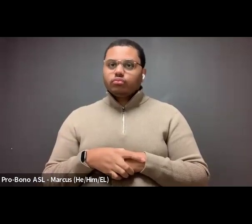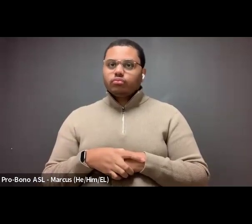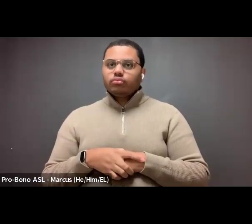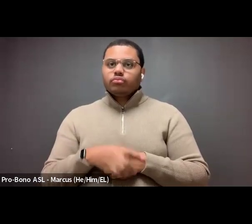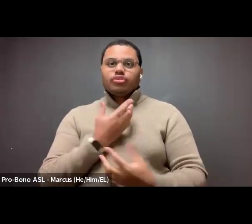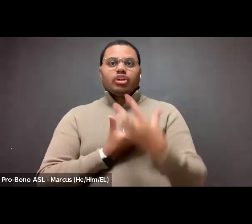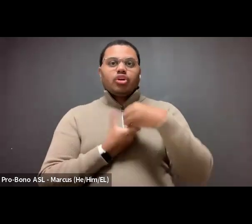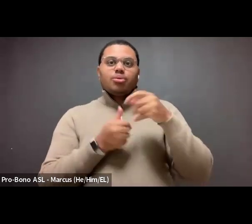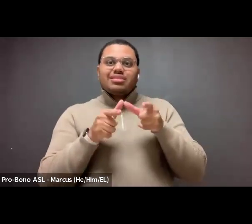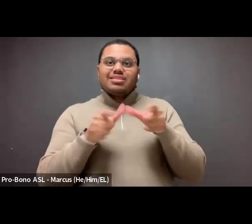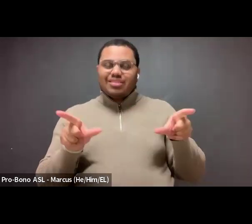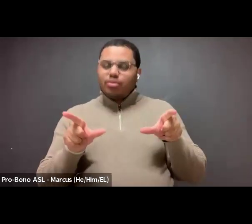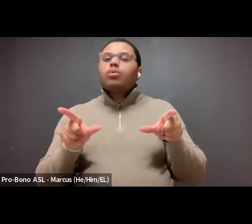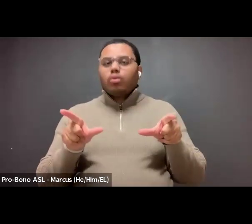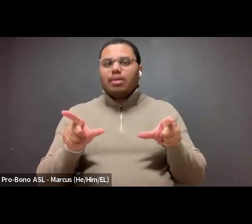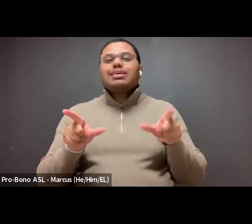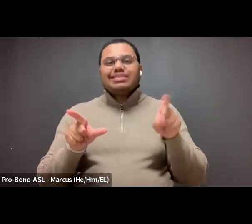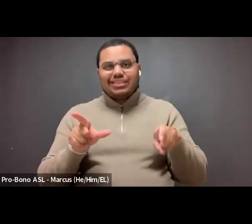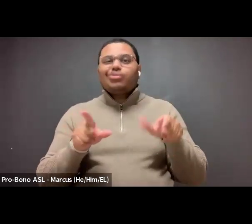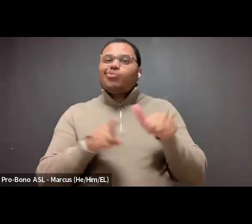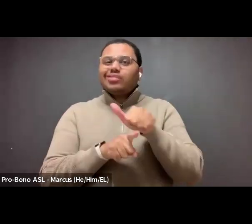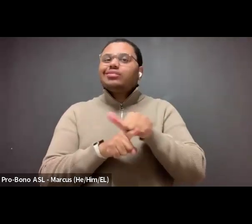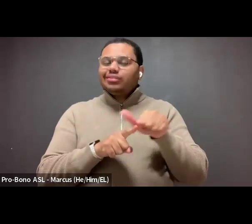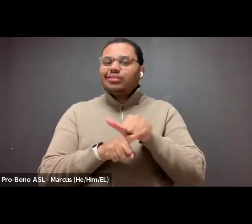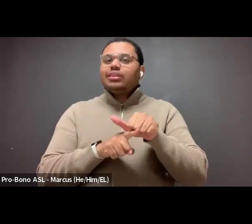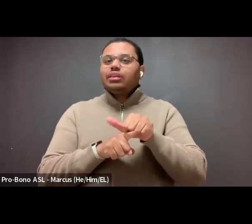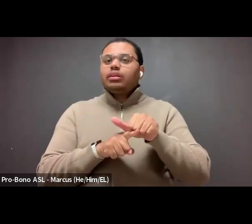Inclusive language takes practice.